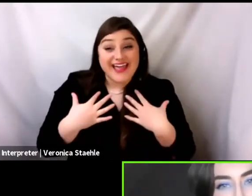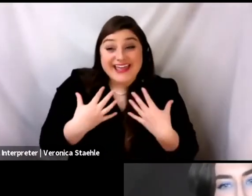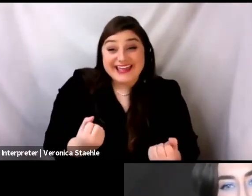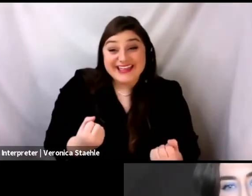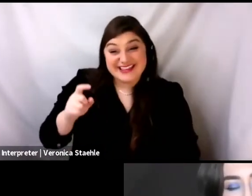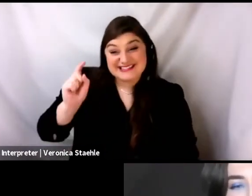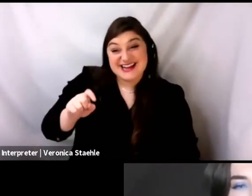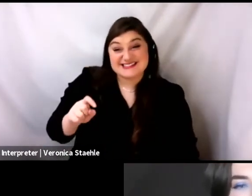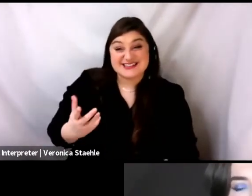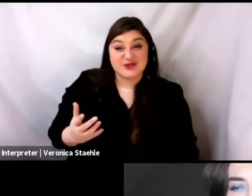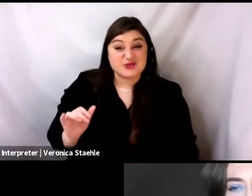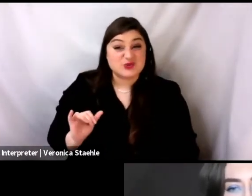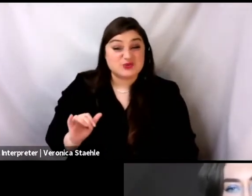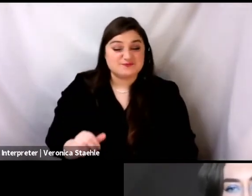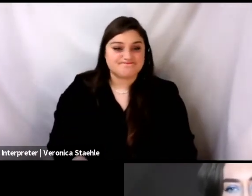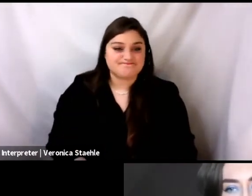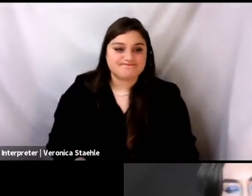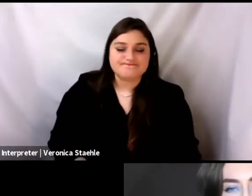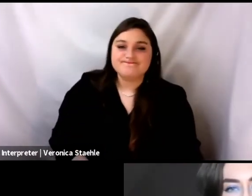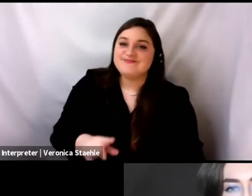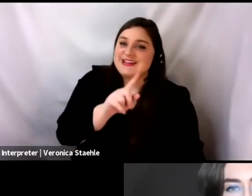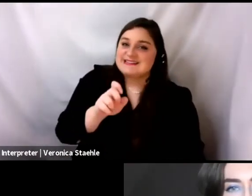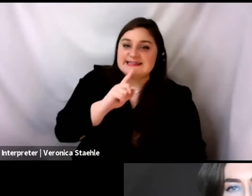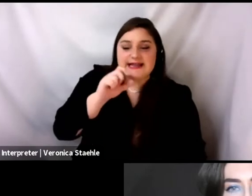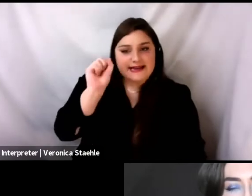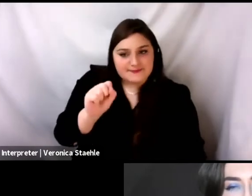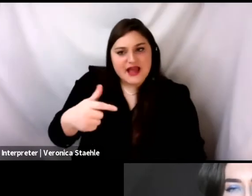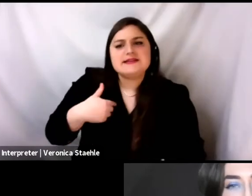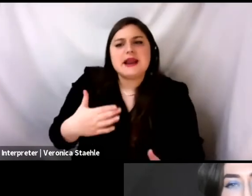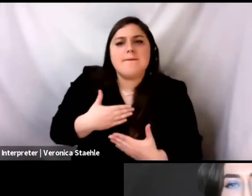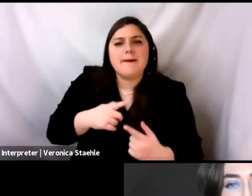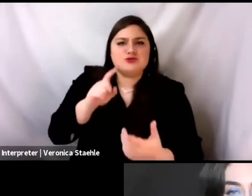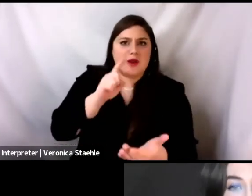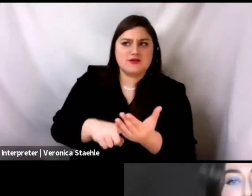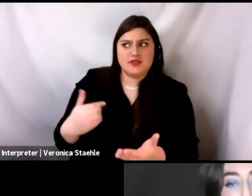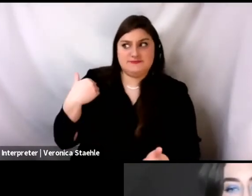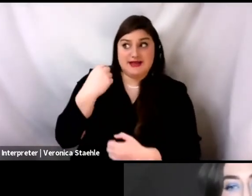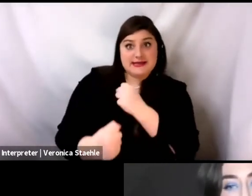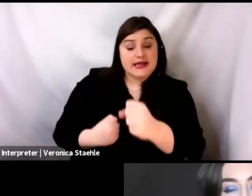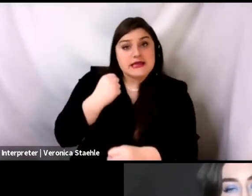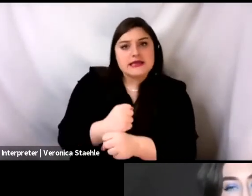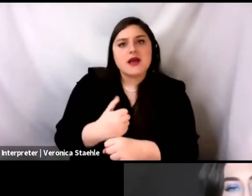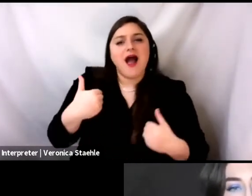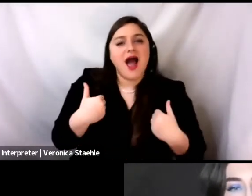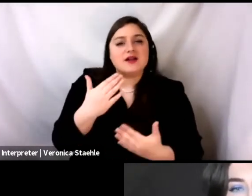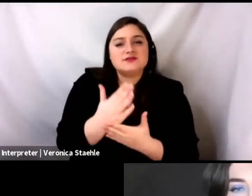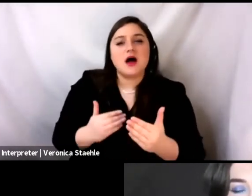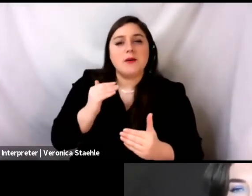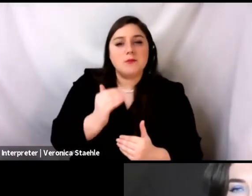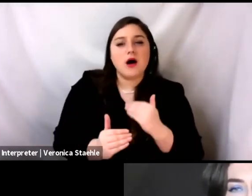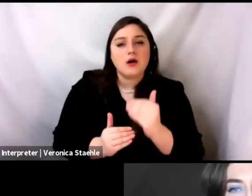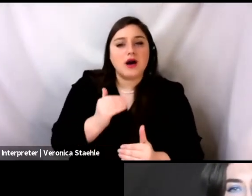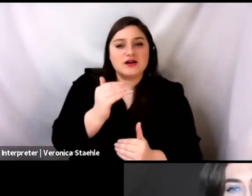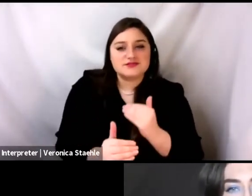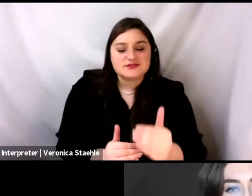Yes, definitely. And I am happy about the baby steps that have just been taken this year. I mean, finally, the